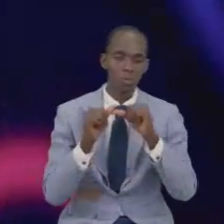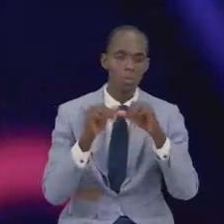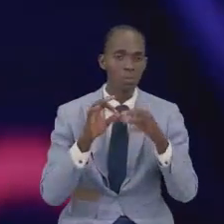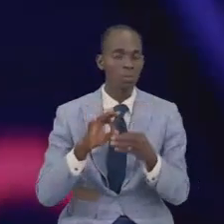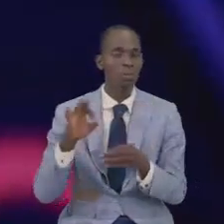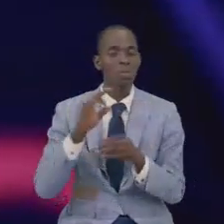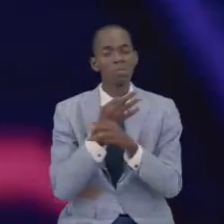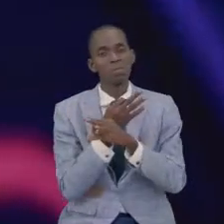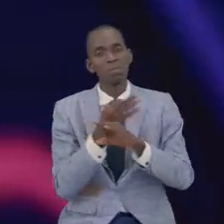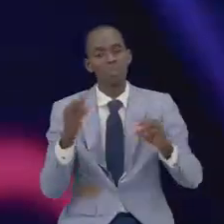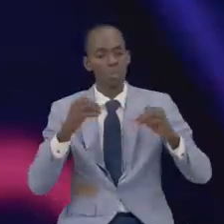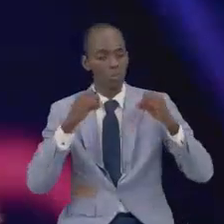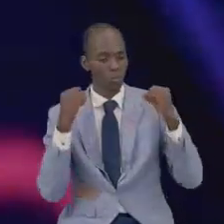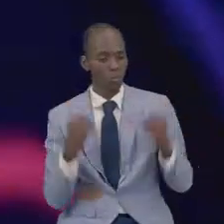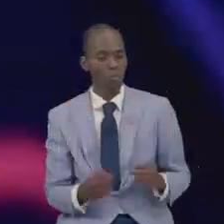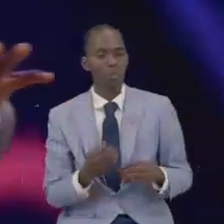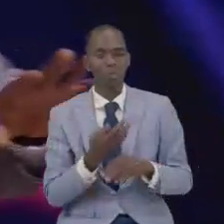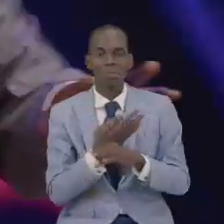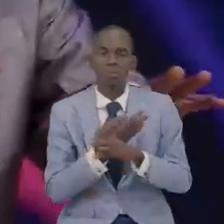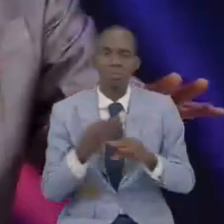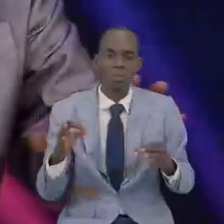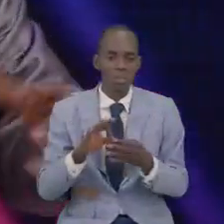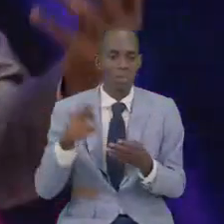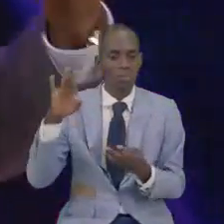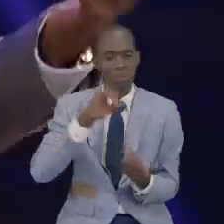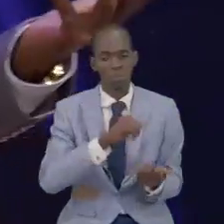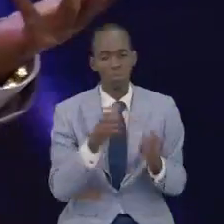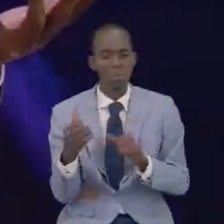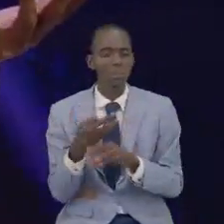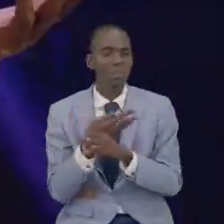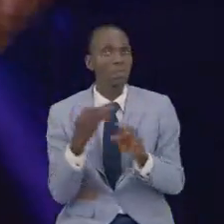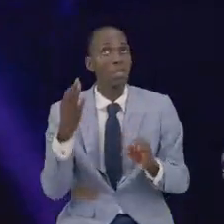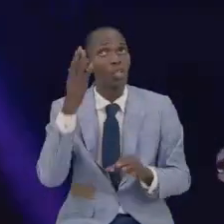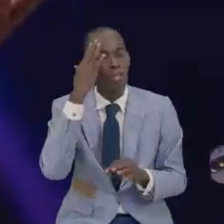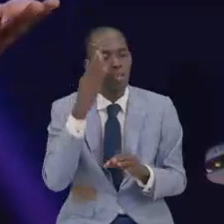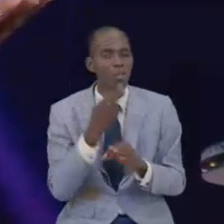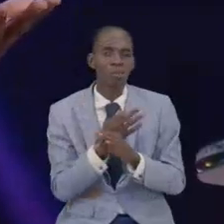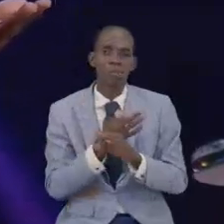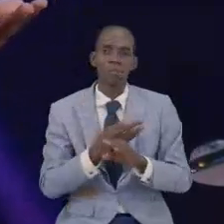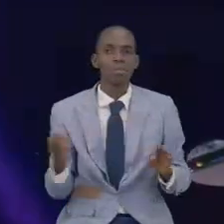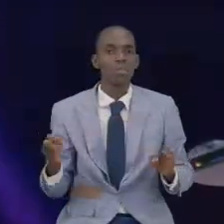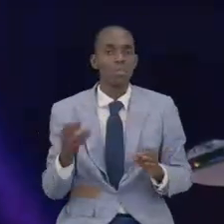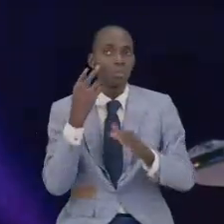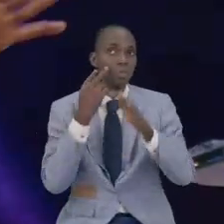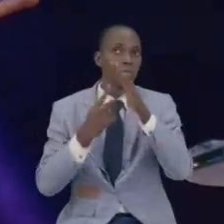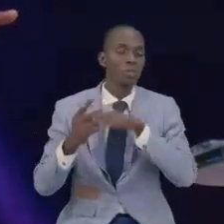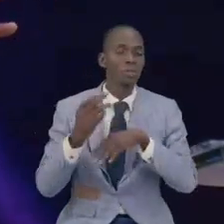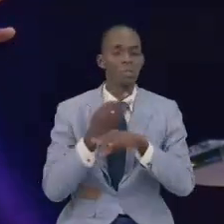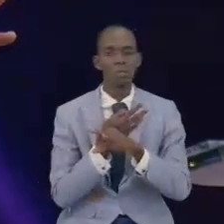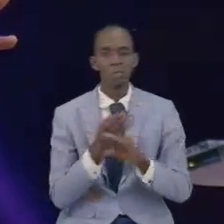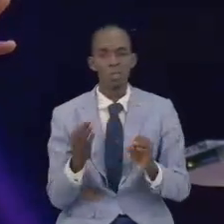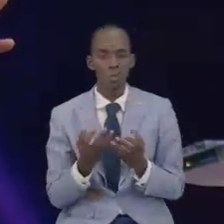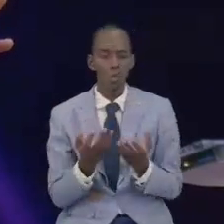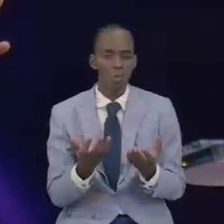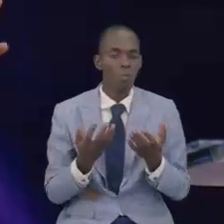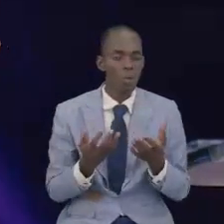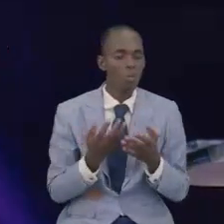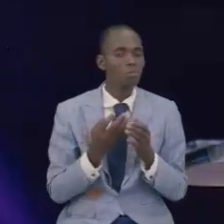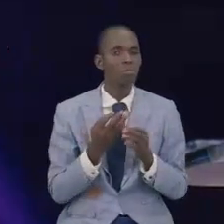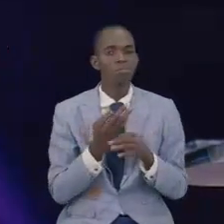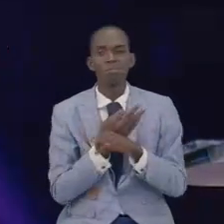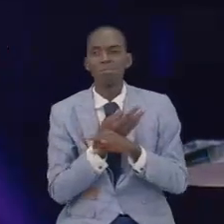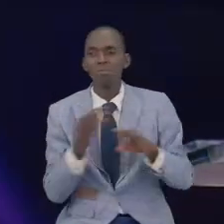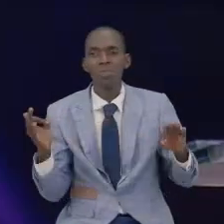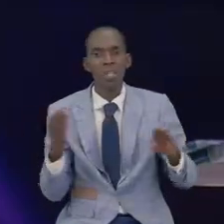Strength, available. Spirit baptism, available. Knowledge, available. Vision, available. Passion, available.